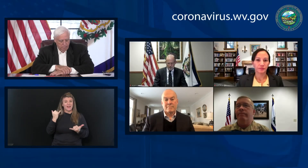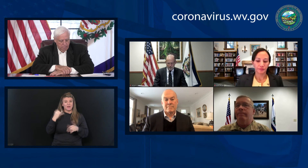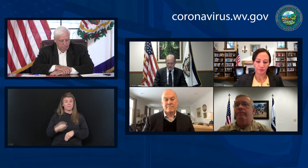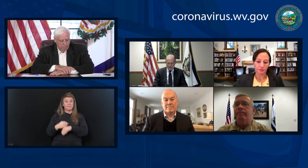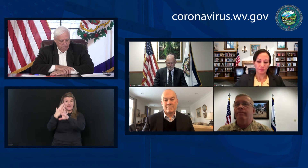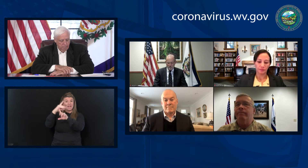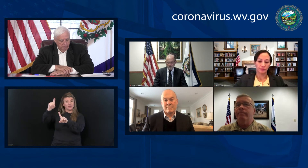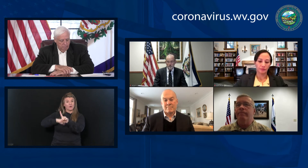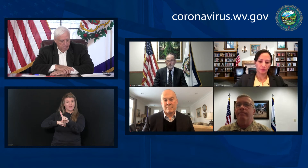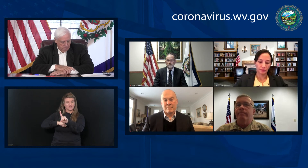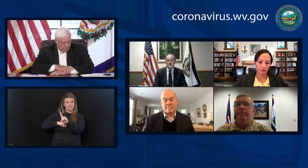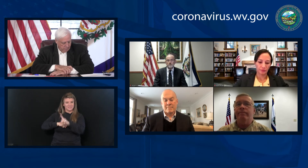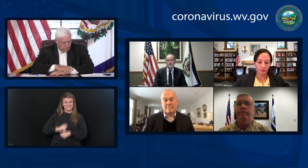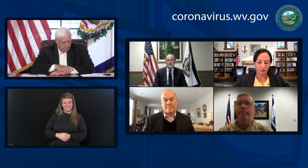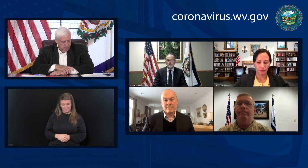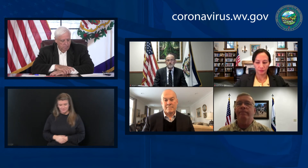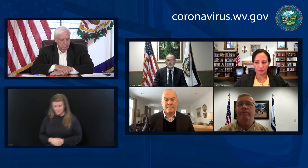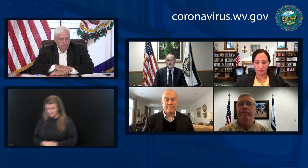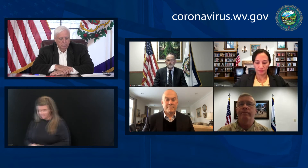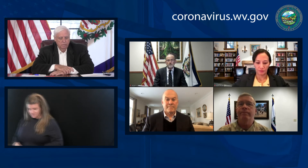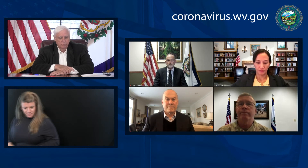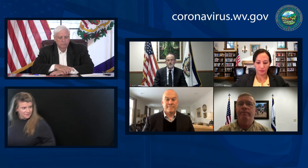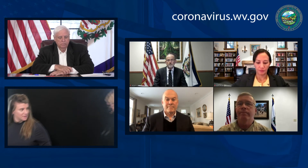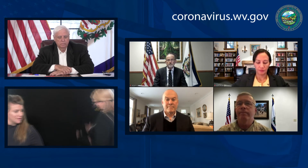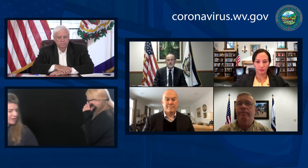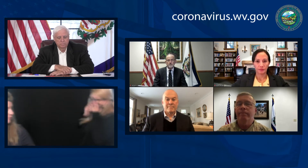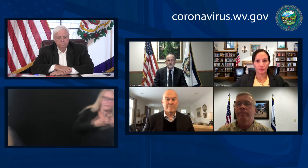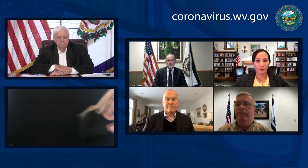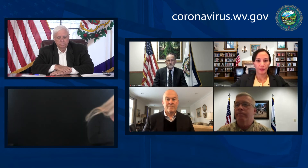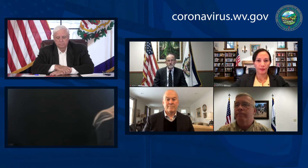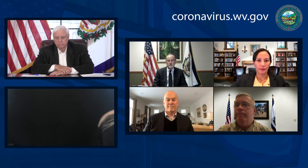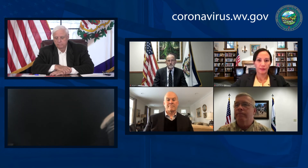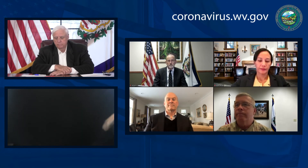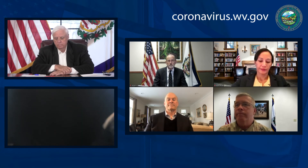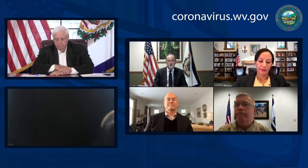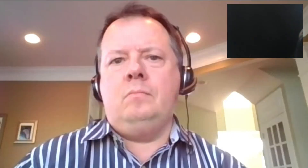from members of the media. The first today from Brad McElhenney with West Virginia Metro News.